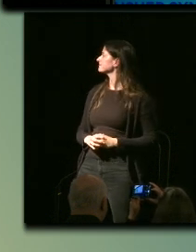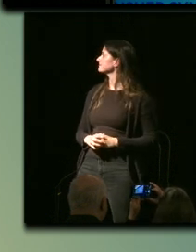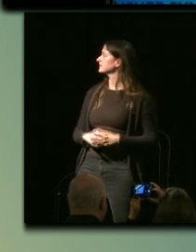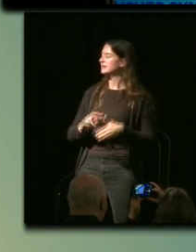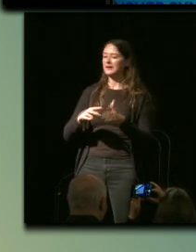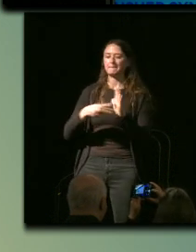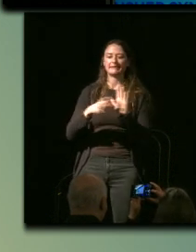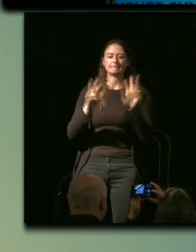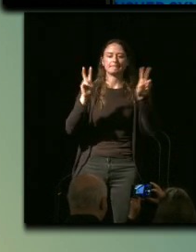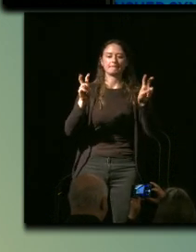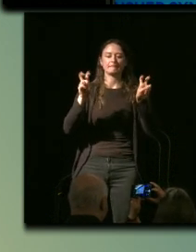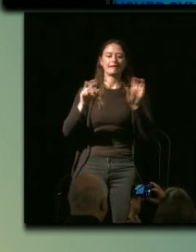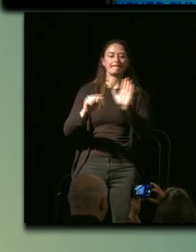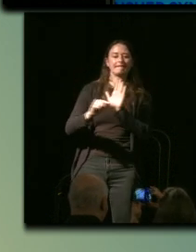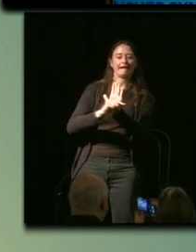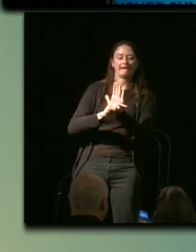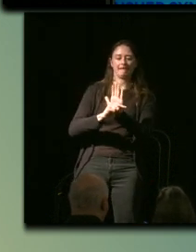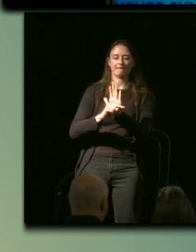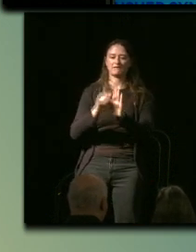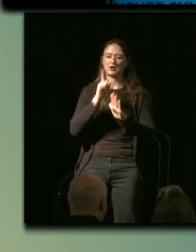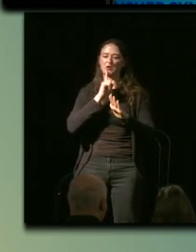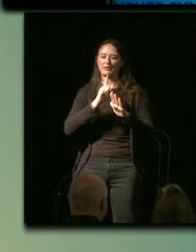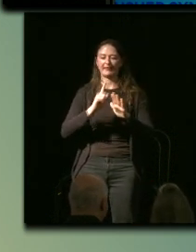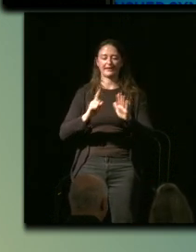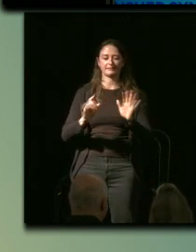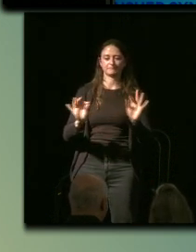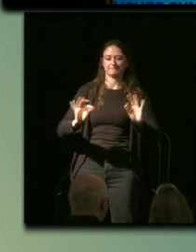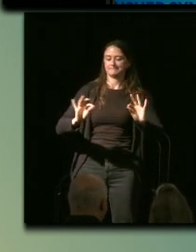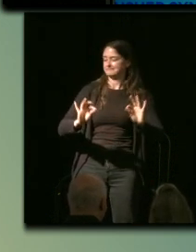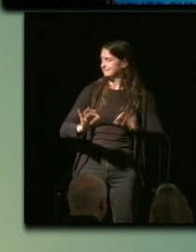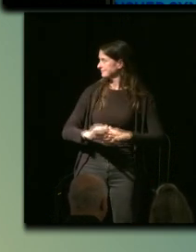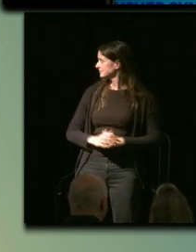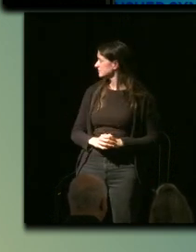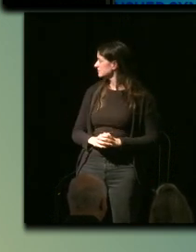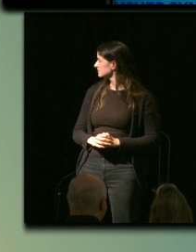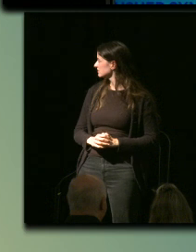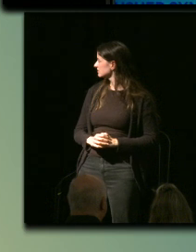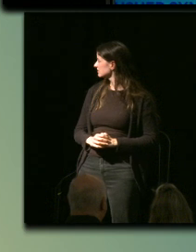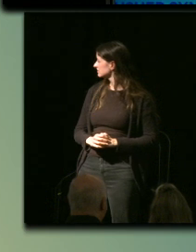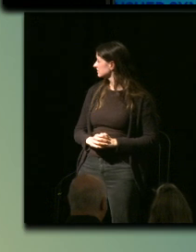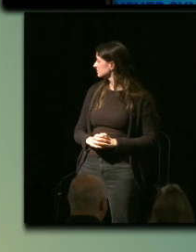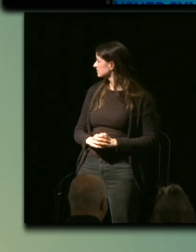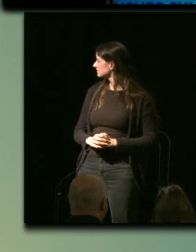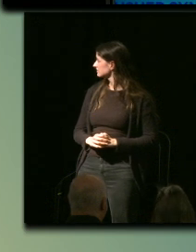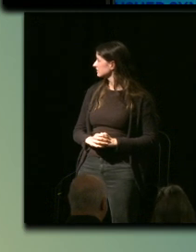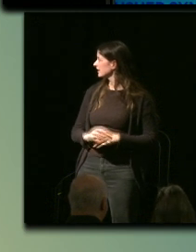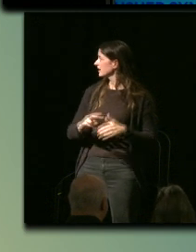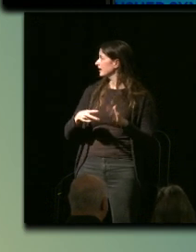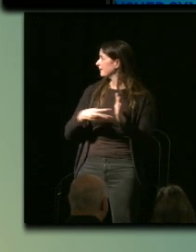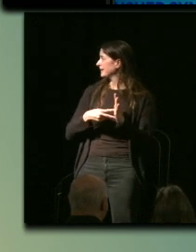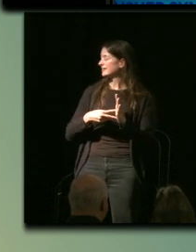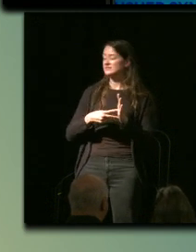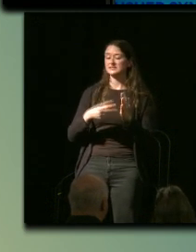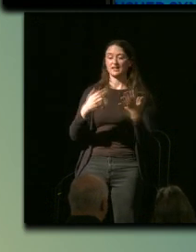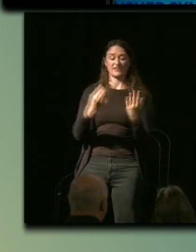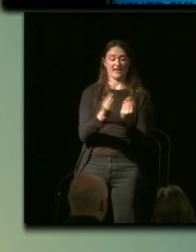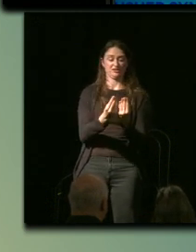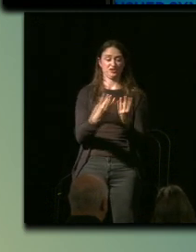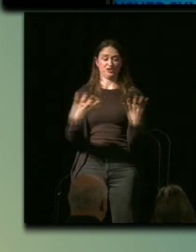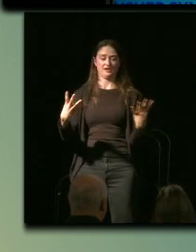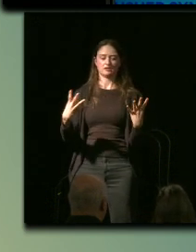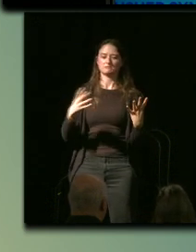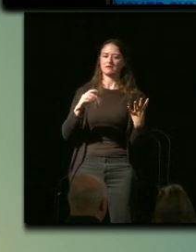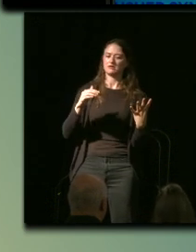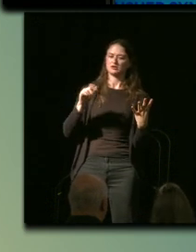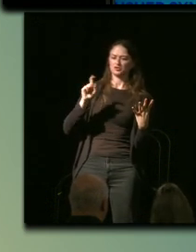makes sense. Or spelling the word color with the U instead of just